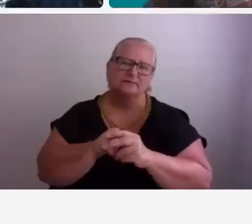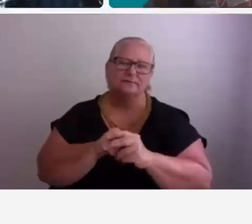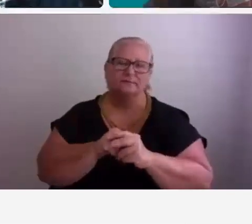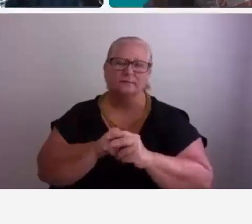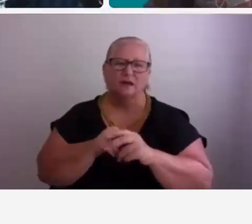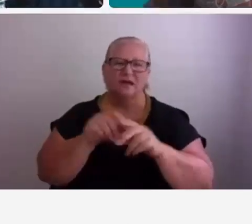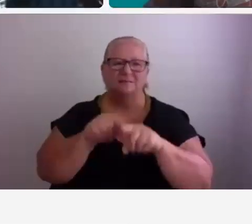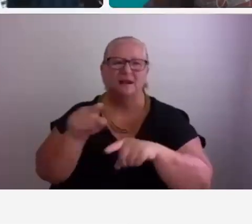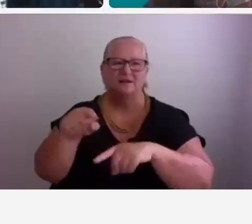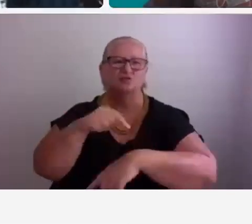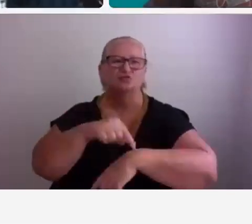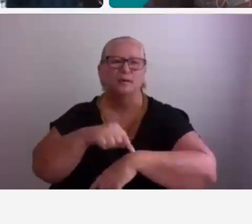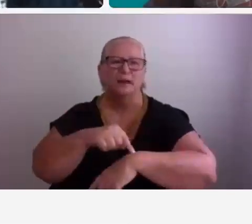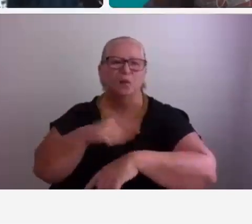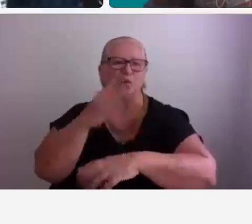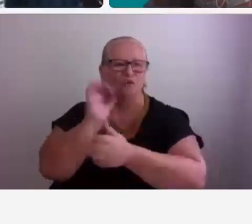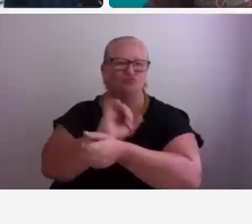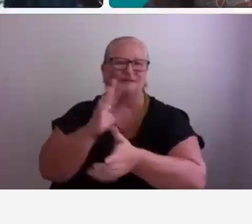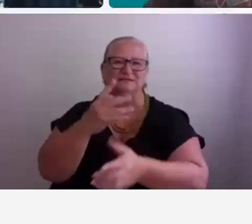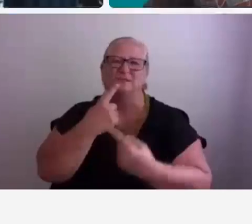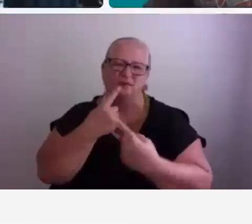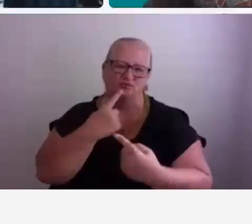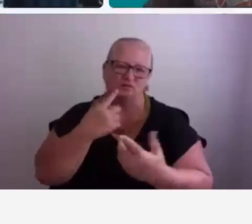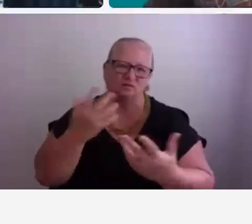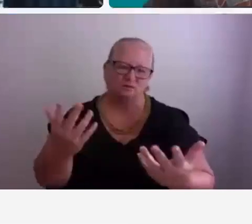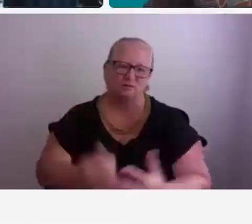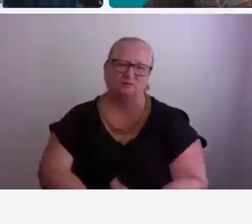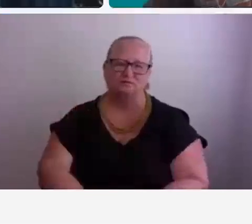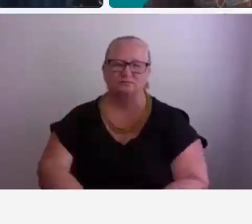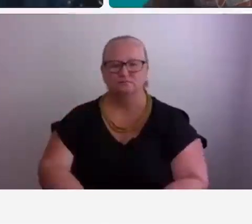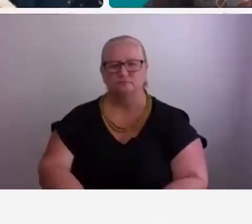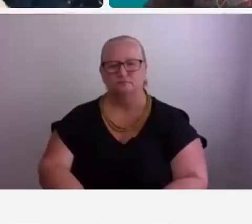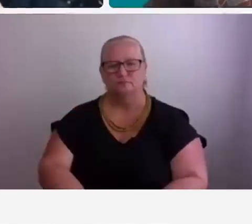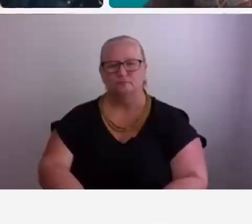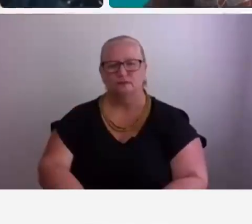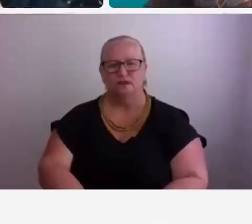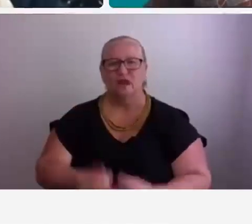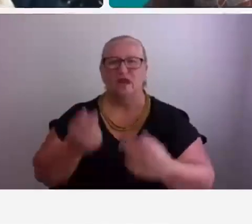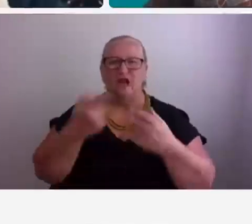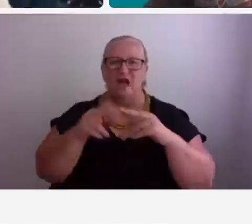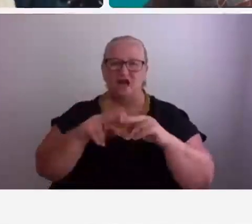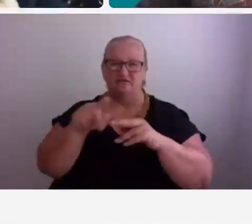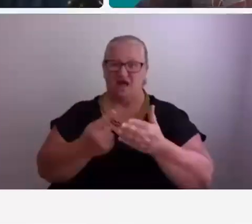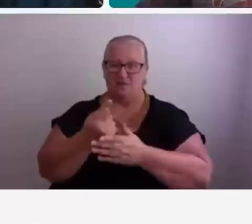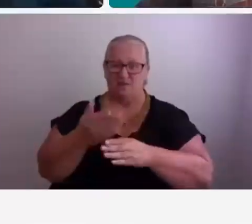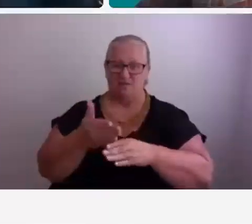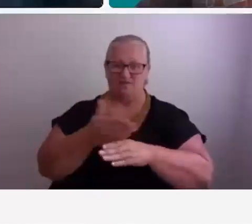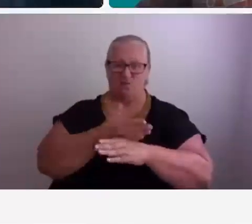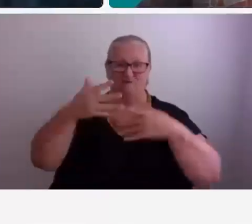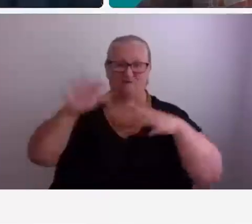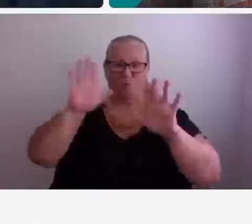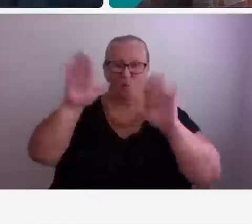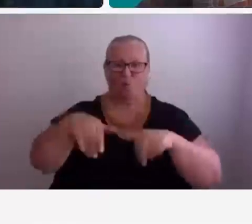depending upon the timing of the release of that information. If it happens before we've finished all the